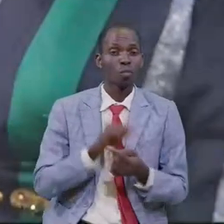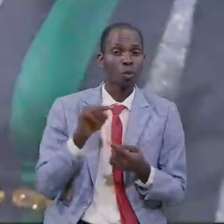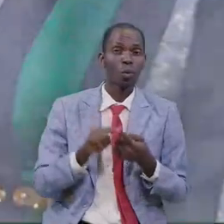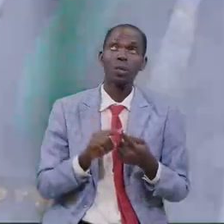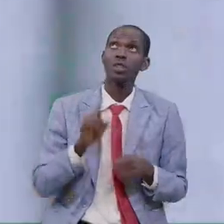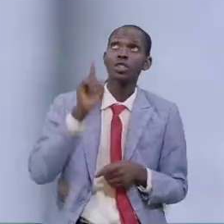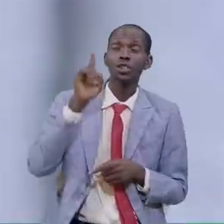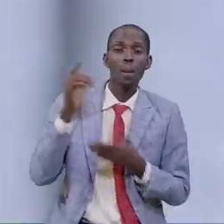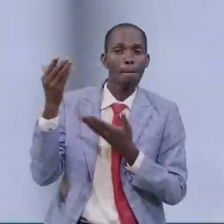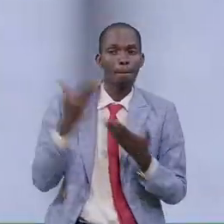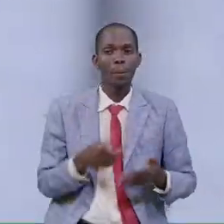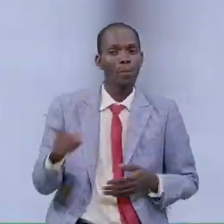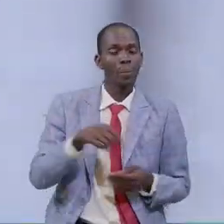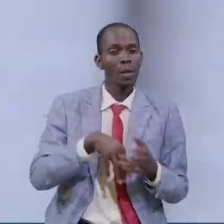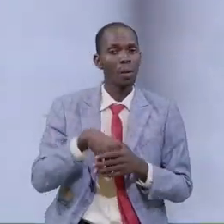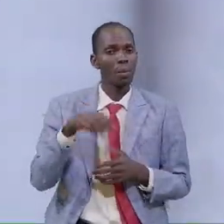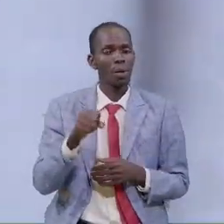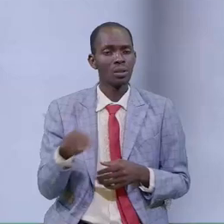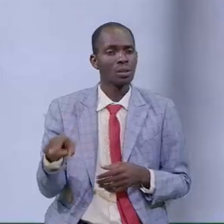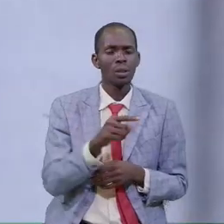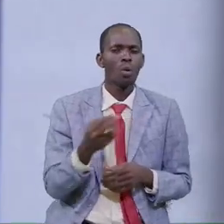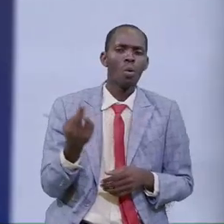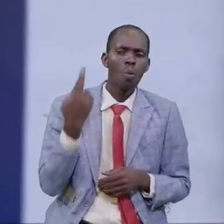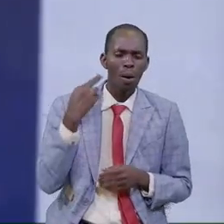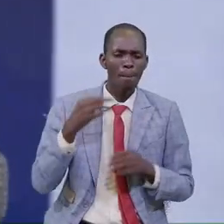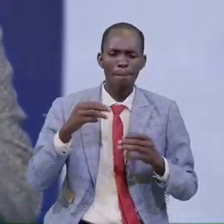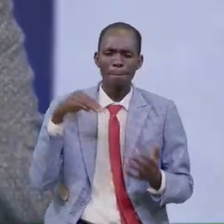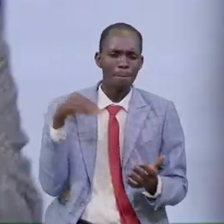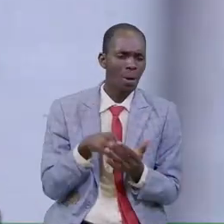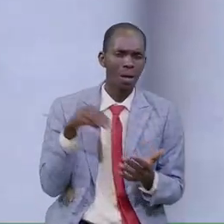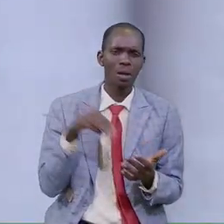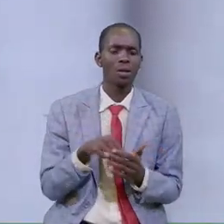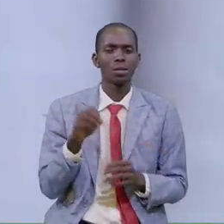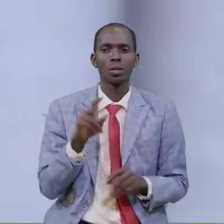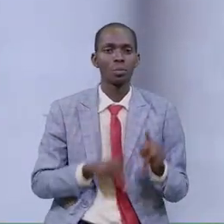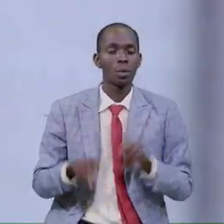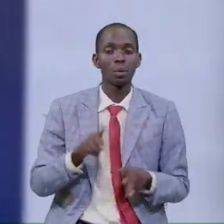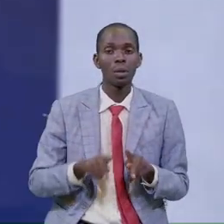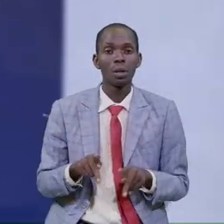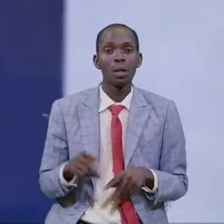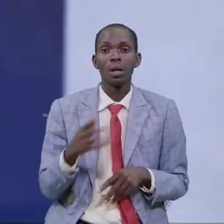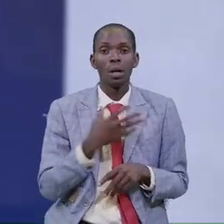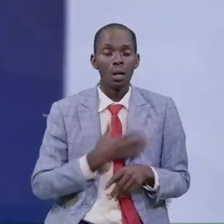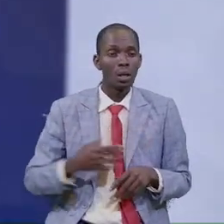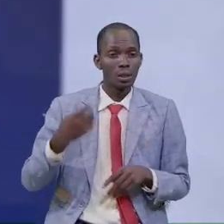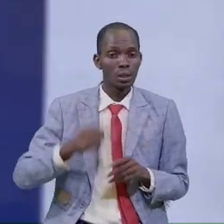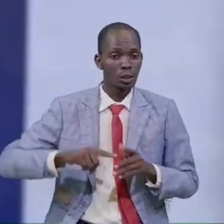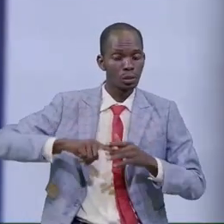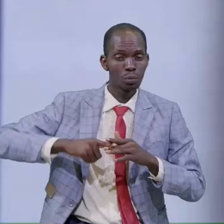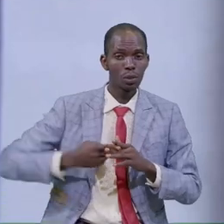to their millions. Lorsqu'il les a fait sortir, ils étaient and at the very commencement that he brought them